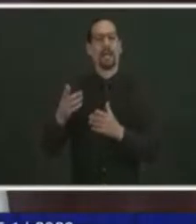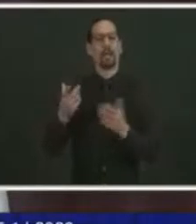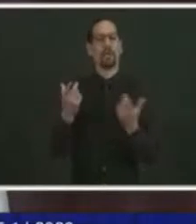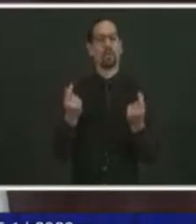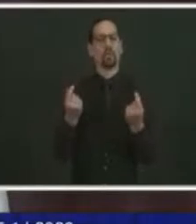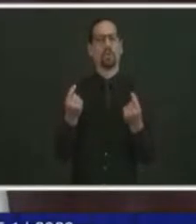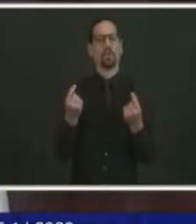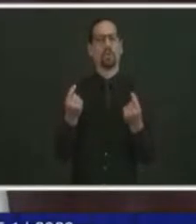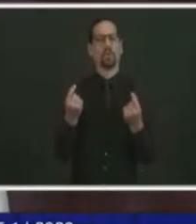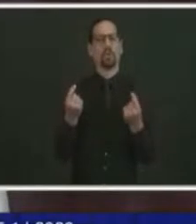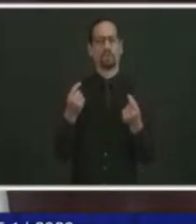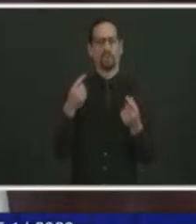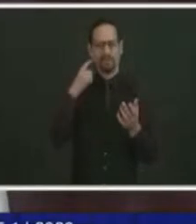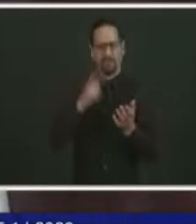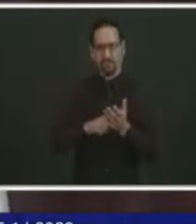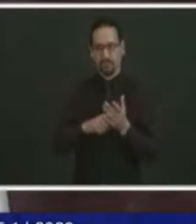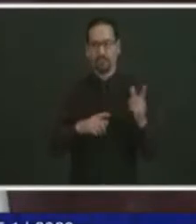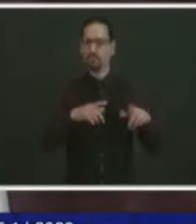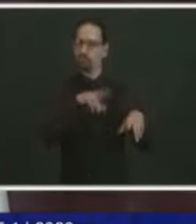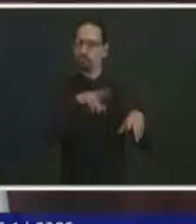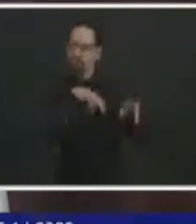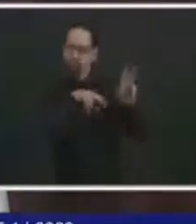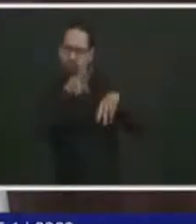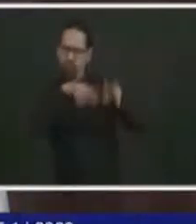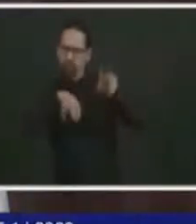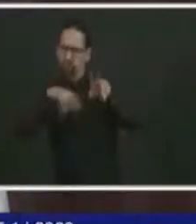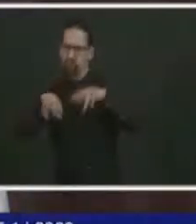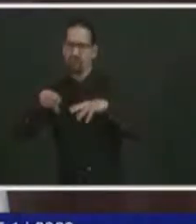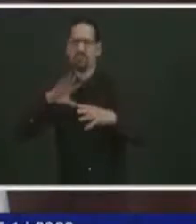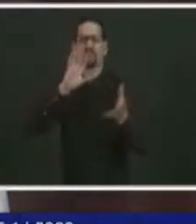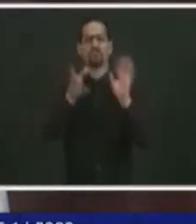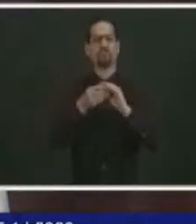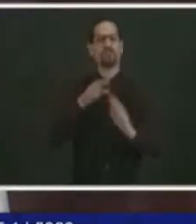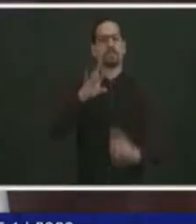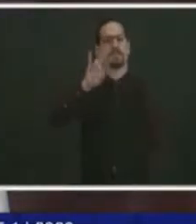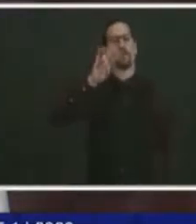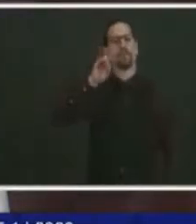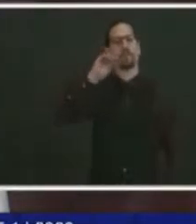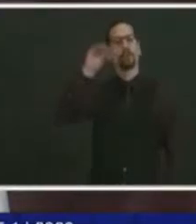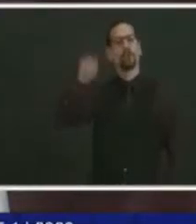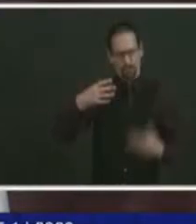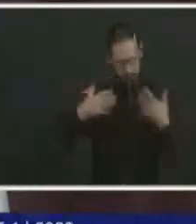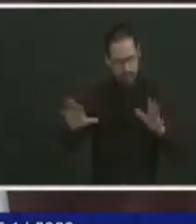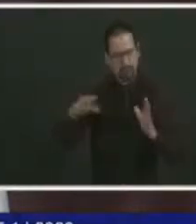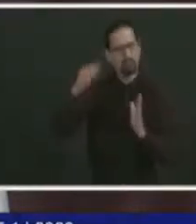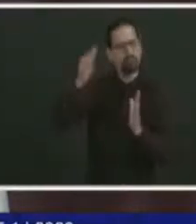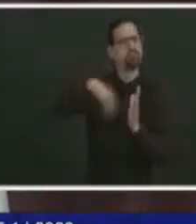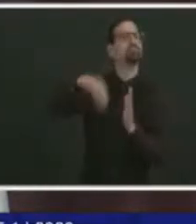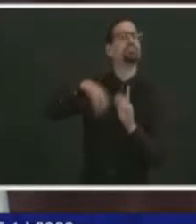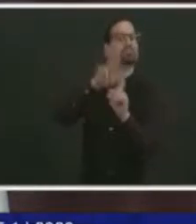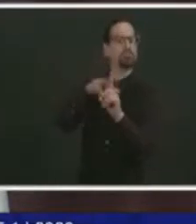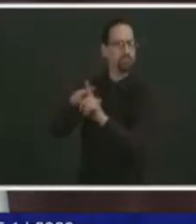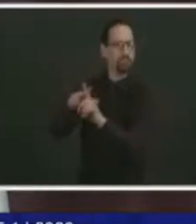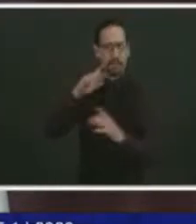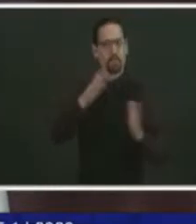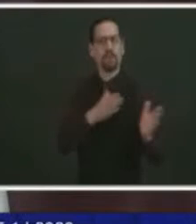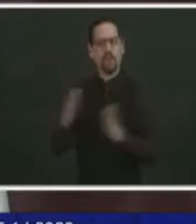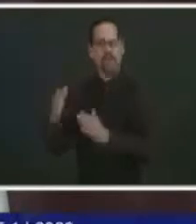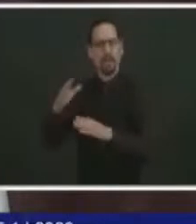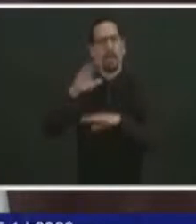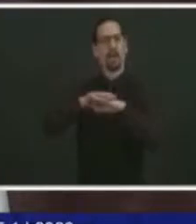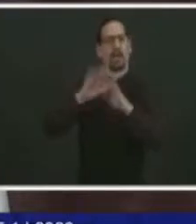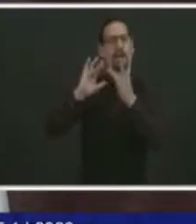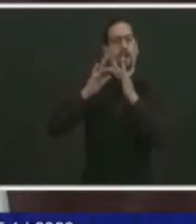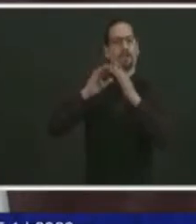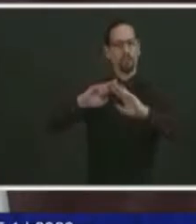were open had actually filled out their COVID control plans. The template is online at